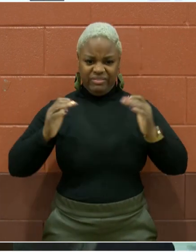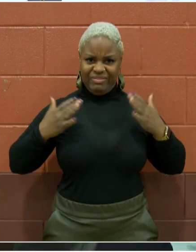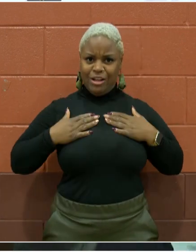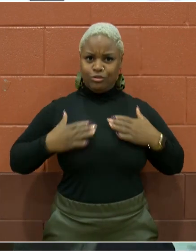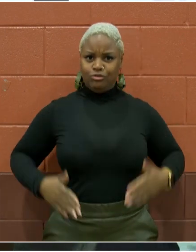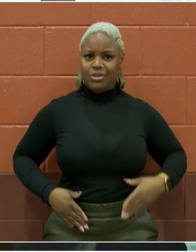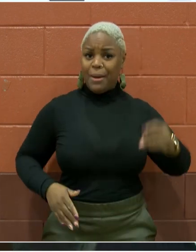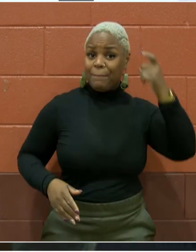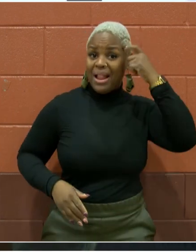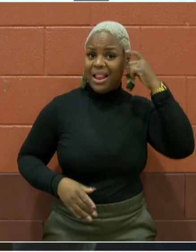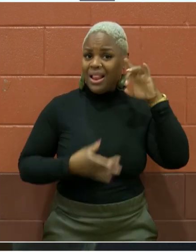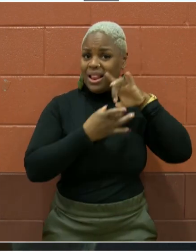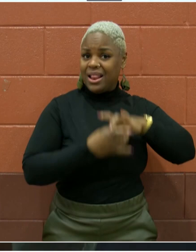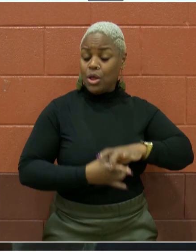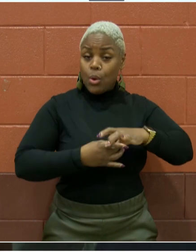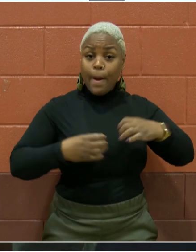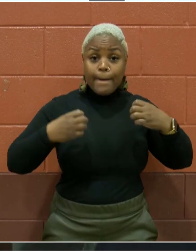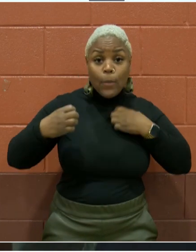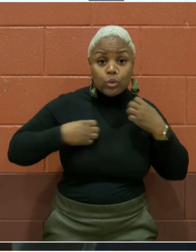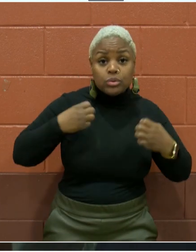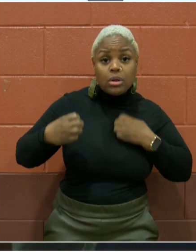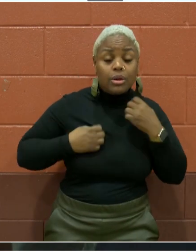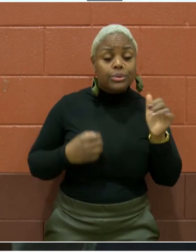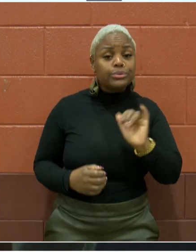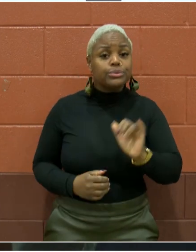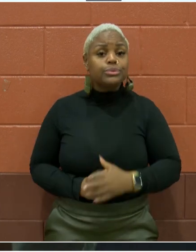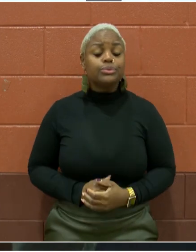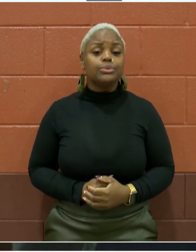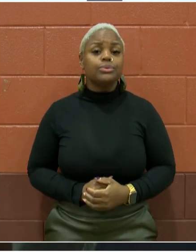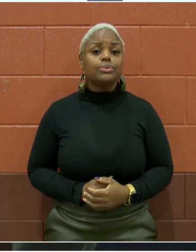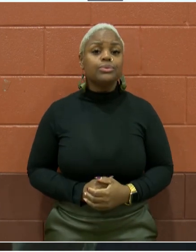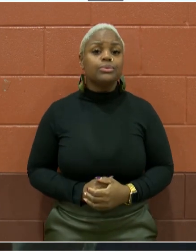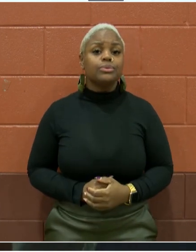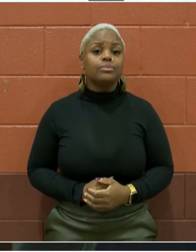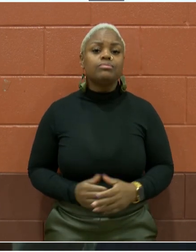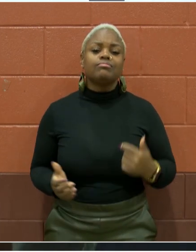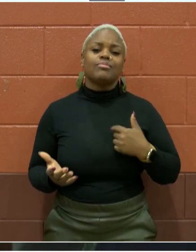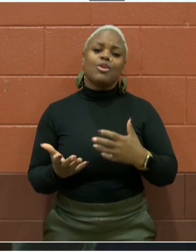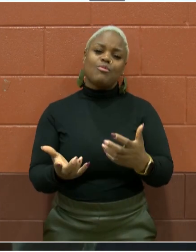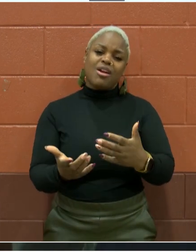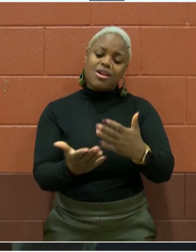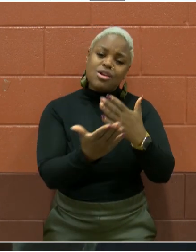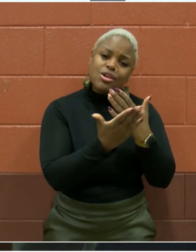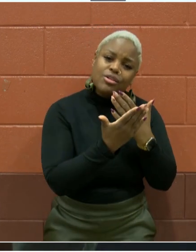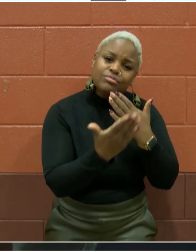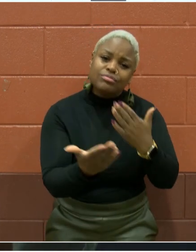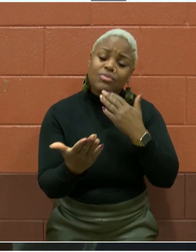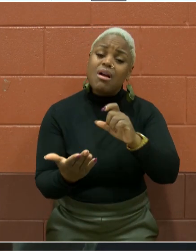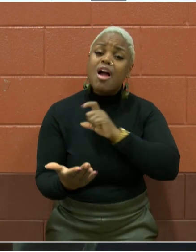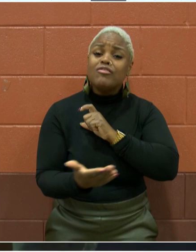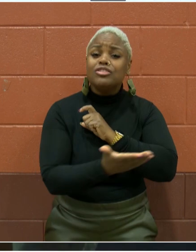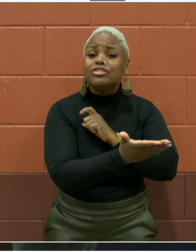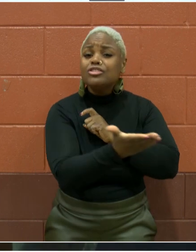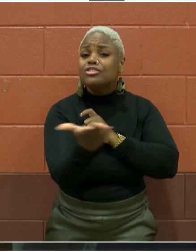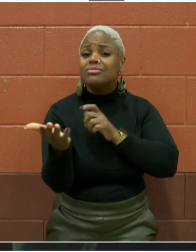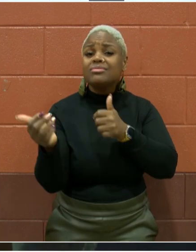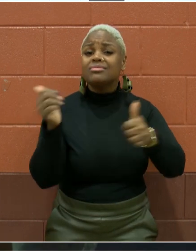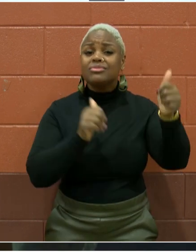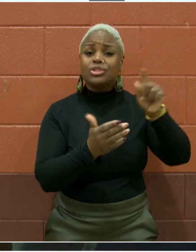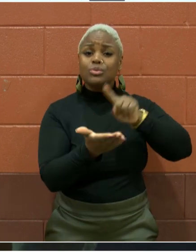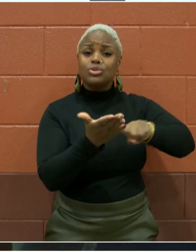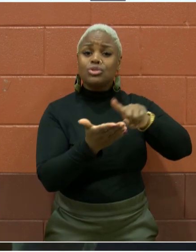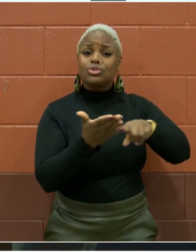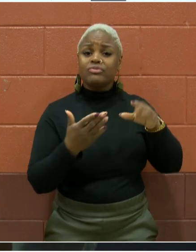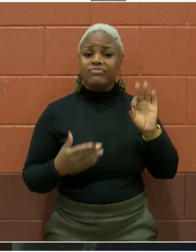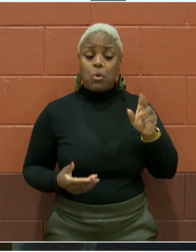from emotional harm of lethal force encounters. I would like to thank the Police Executive Research Forum Director Chuck